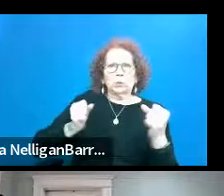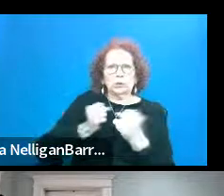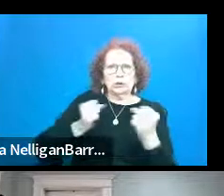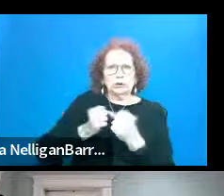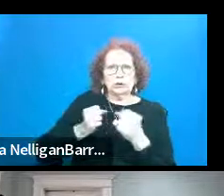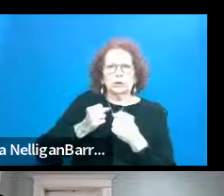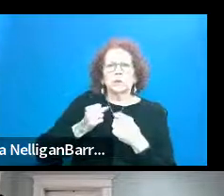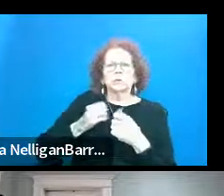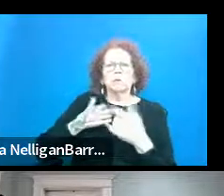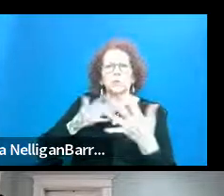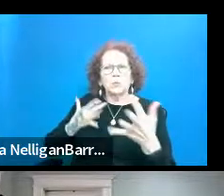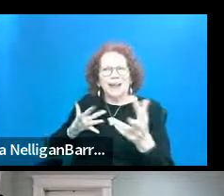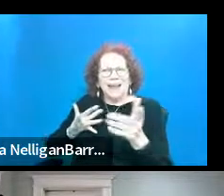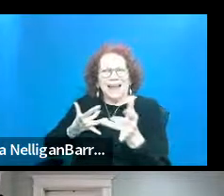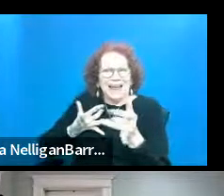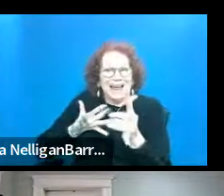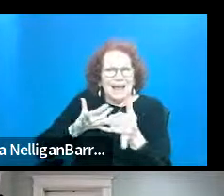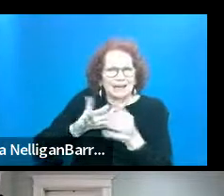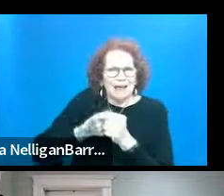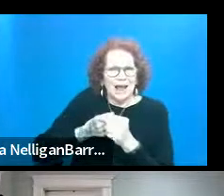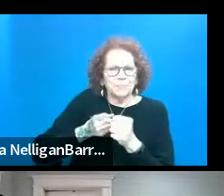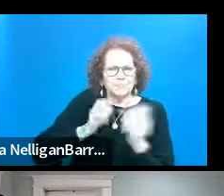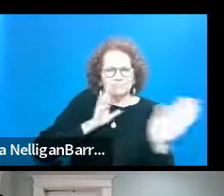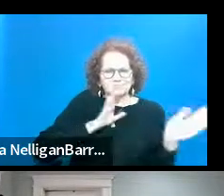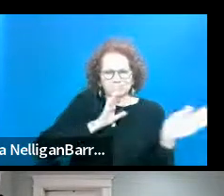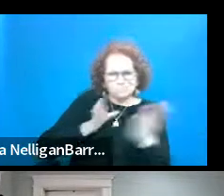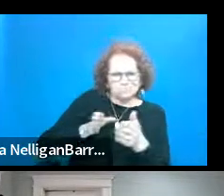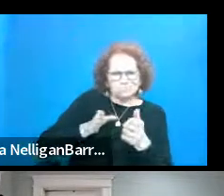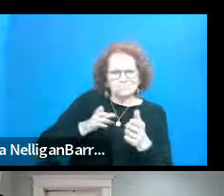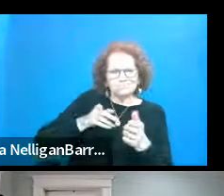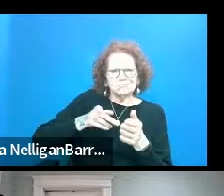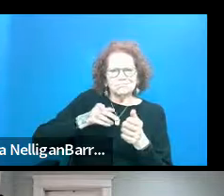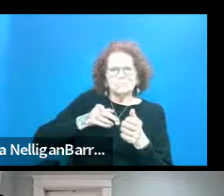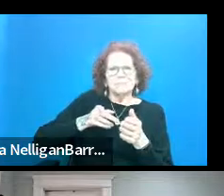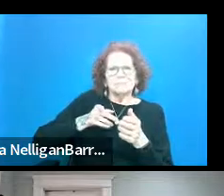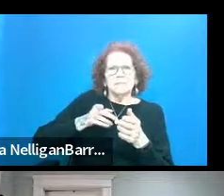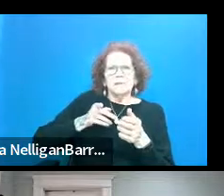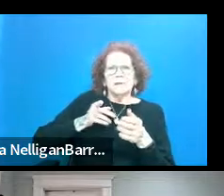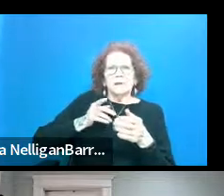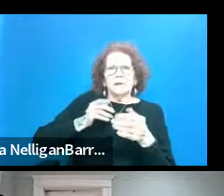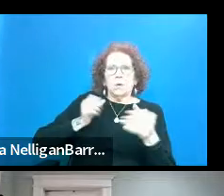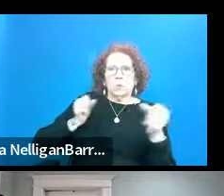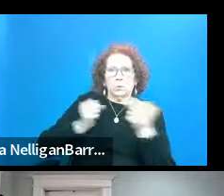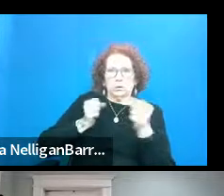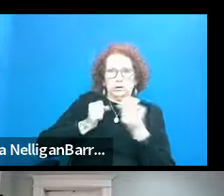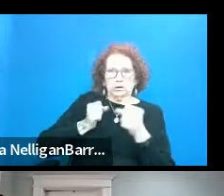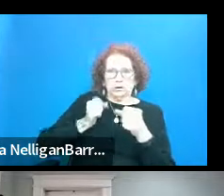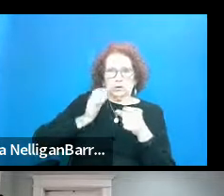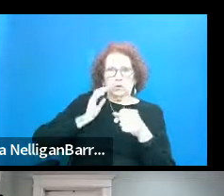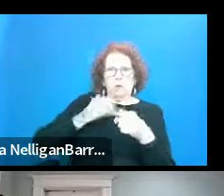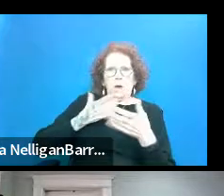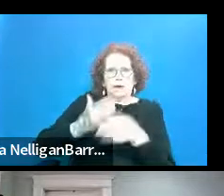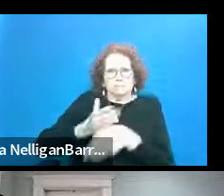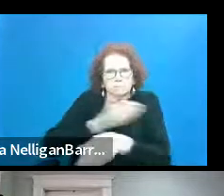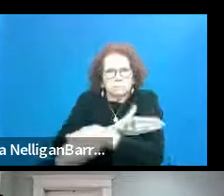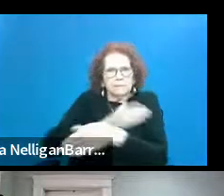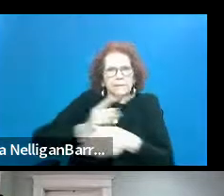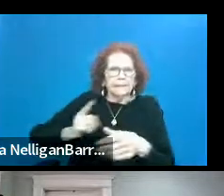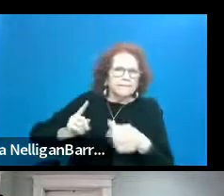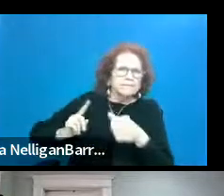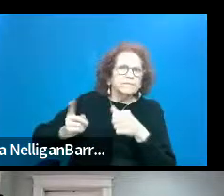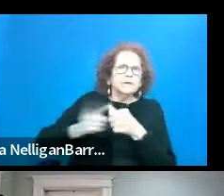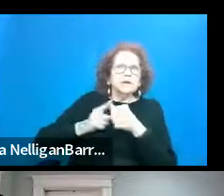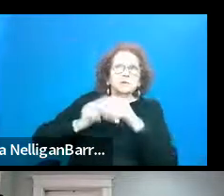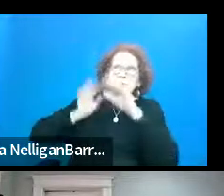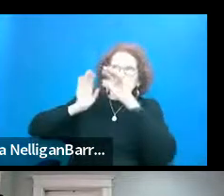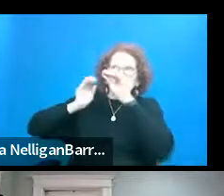better once the winter kept rolling around, but that first drop of huge snow was pretty impactful for the city. So we'll see